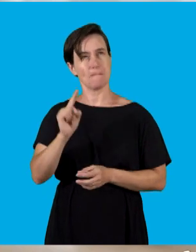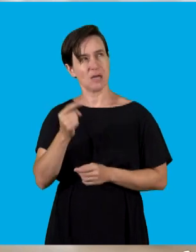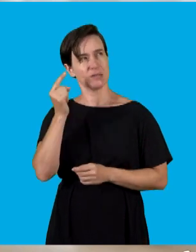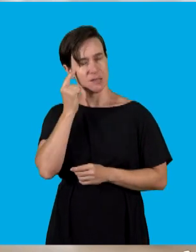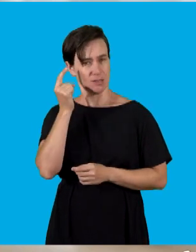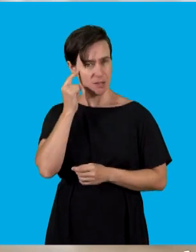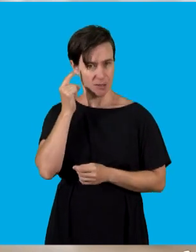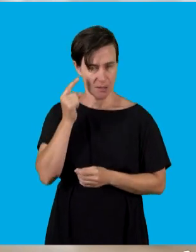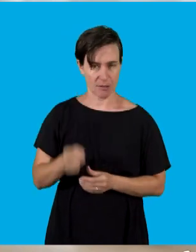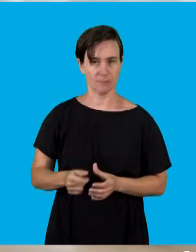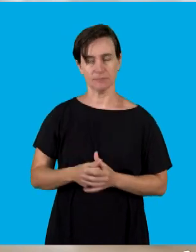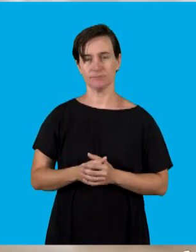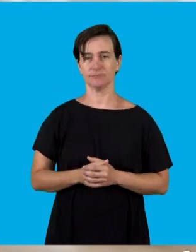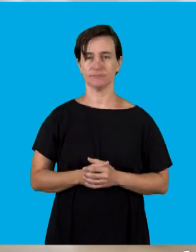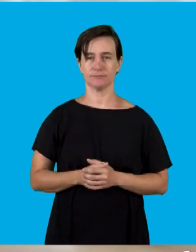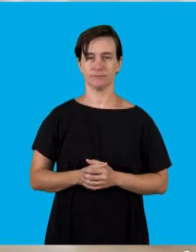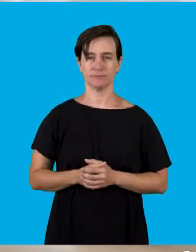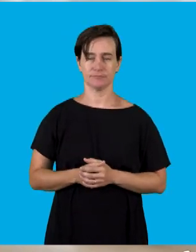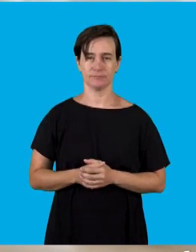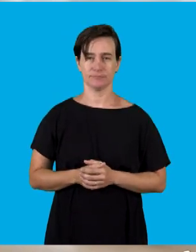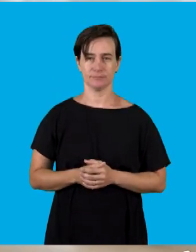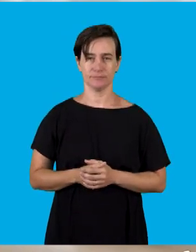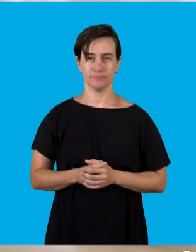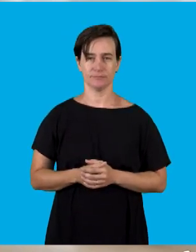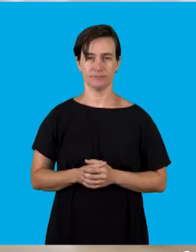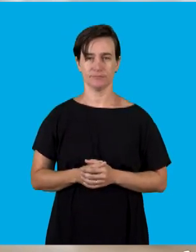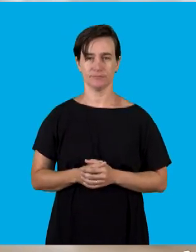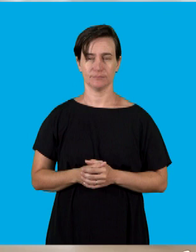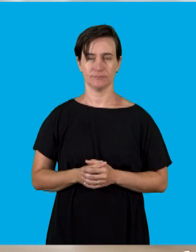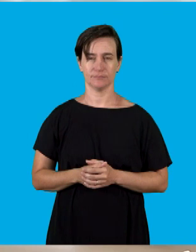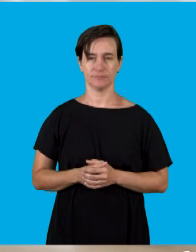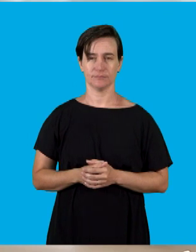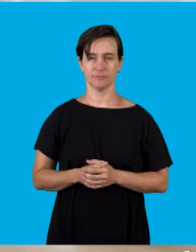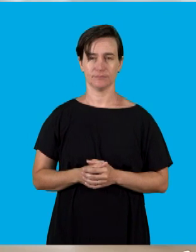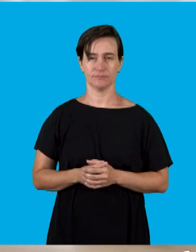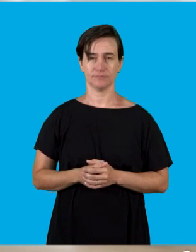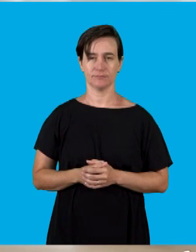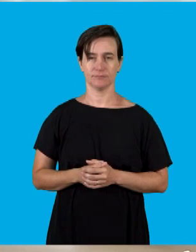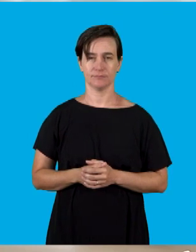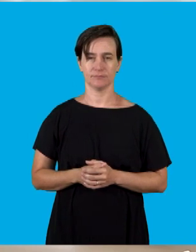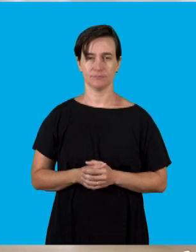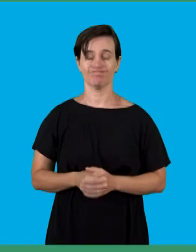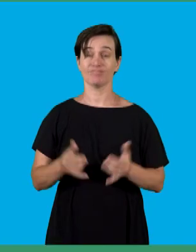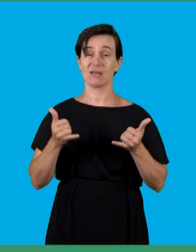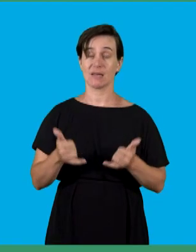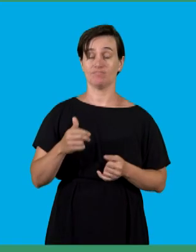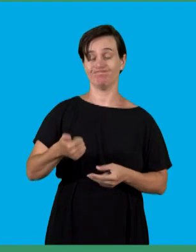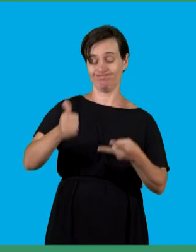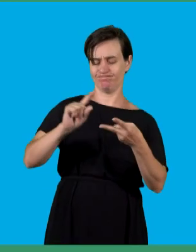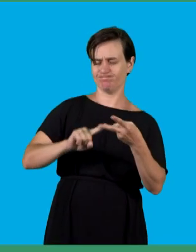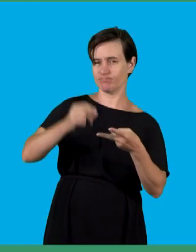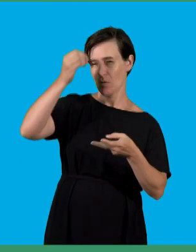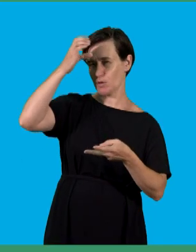the factors that you need to consider before you start a business. Now, let us look at our